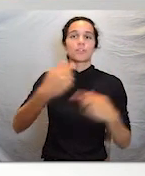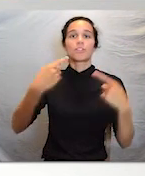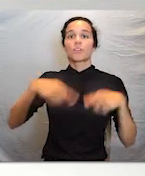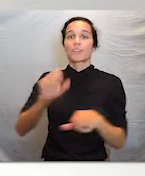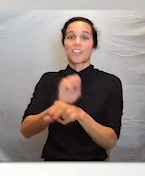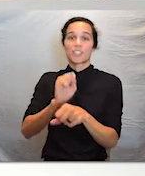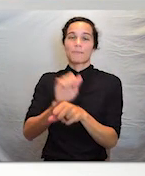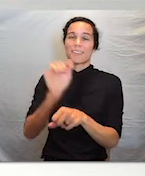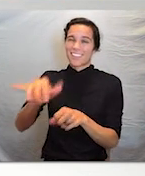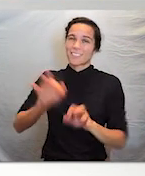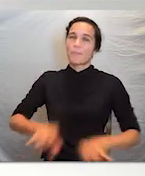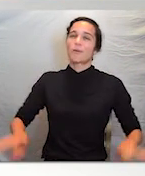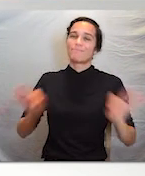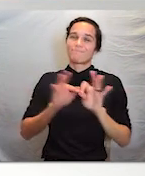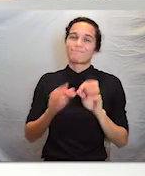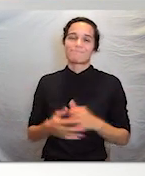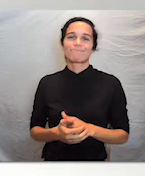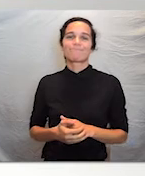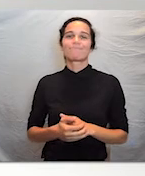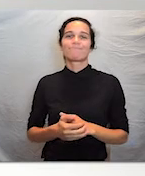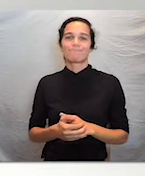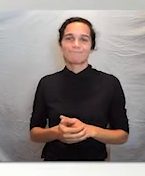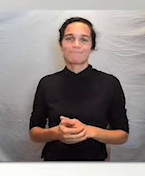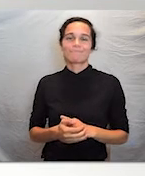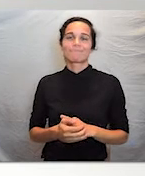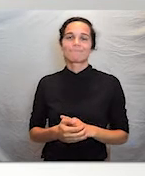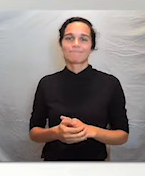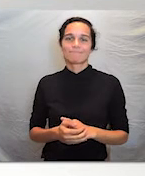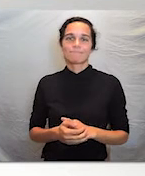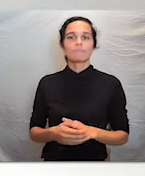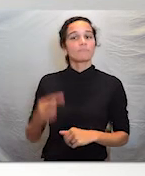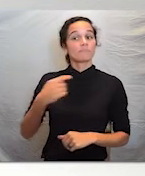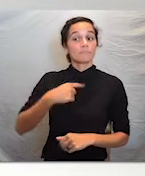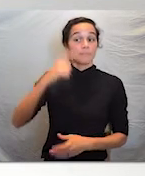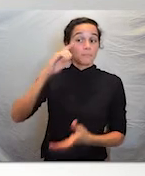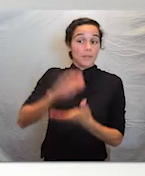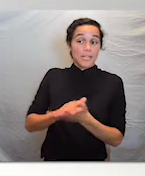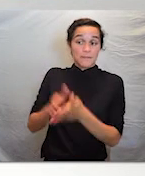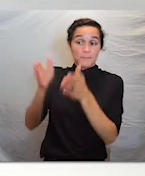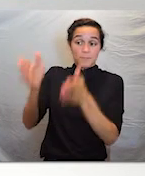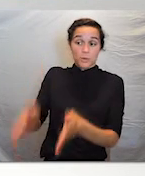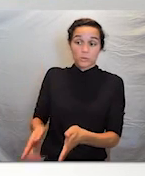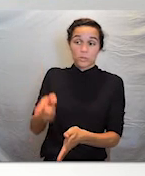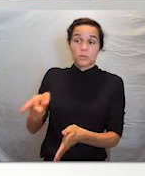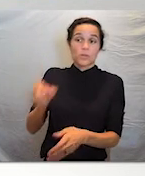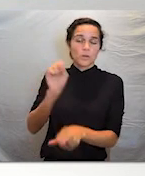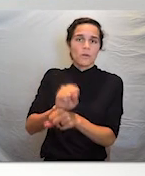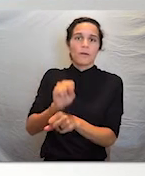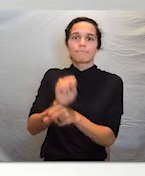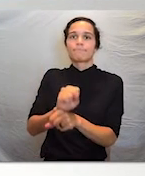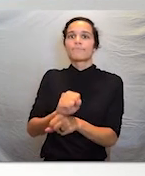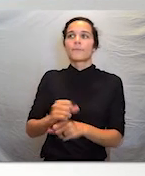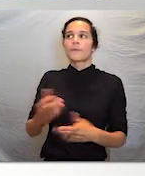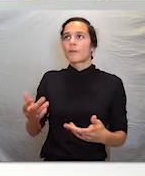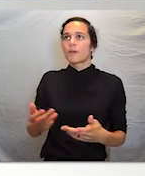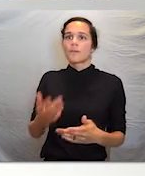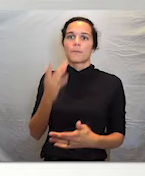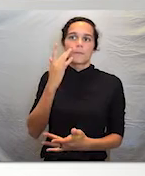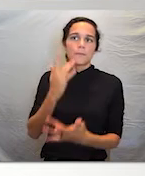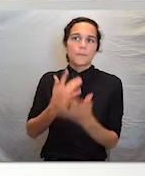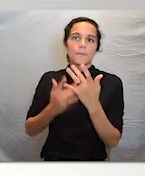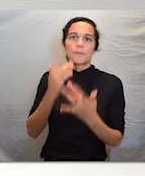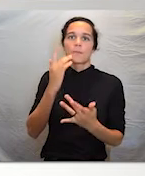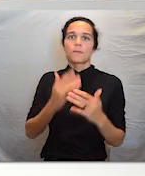don't believe that a person should be working minimum wage